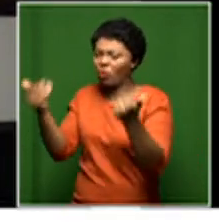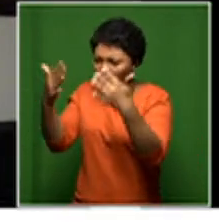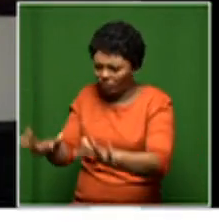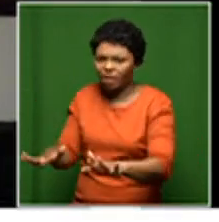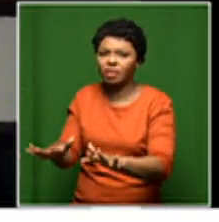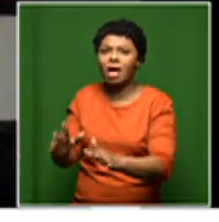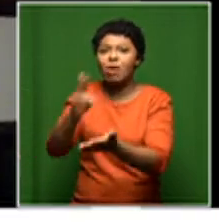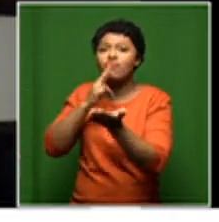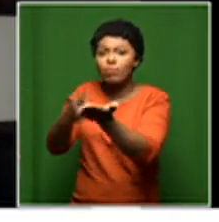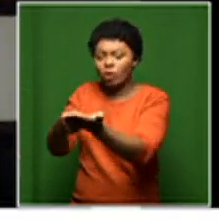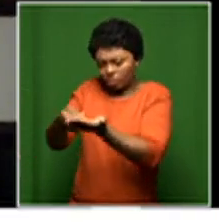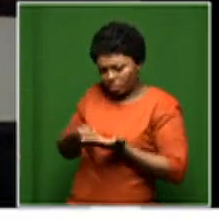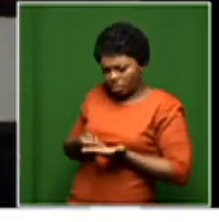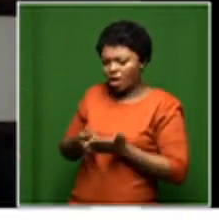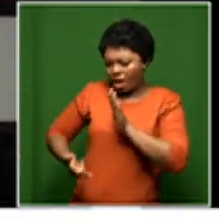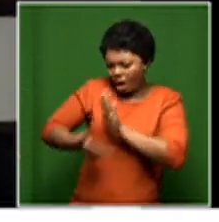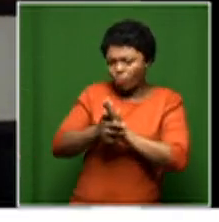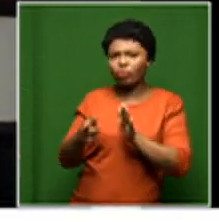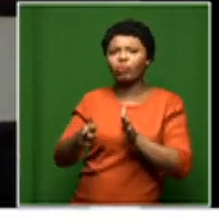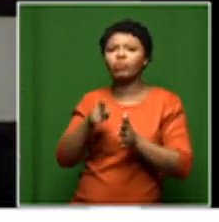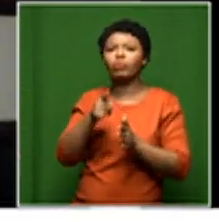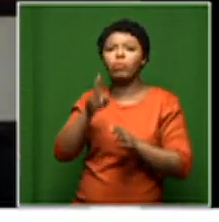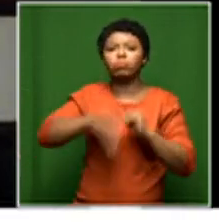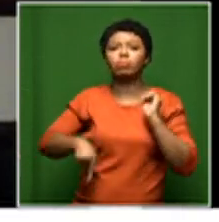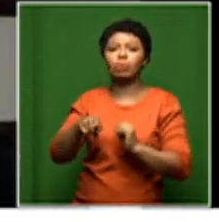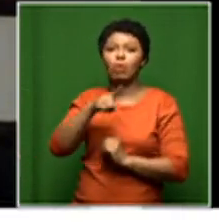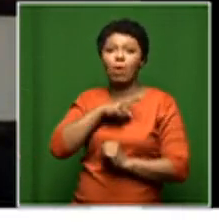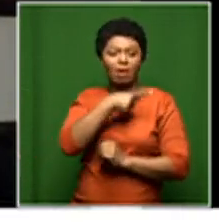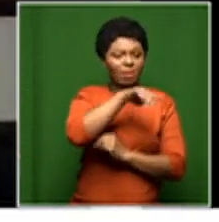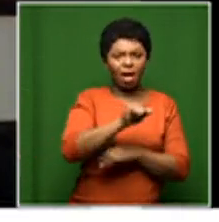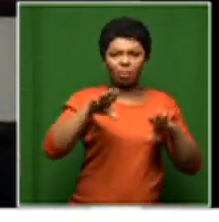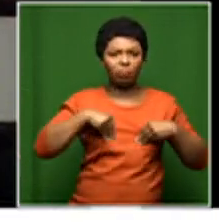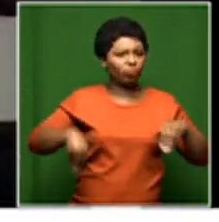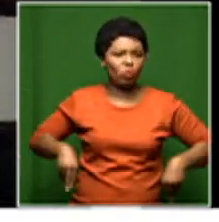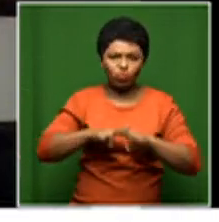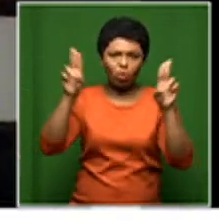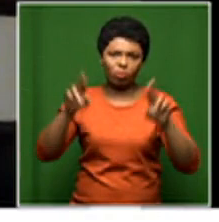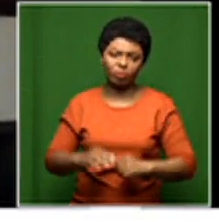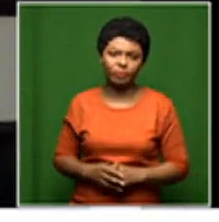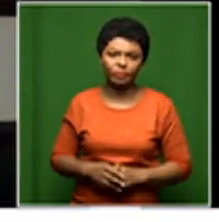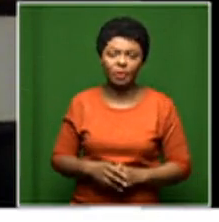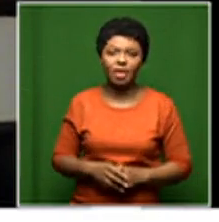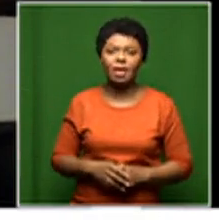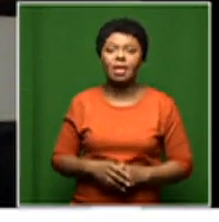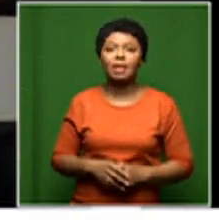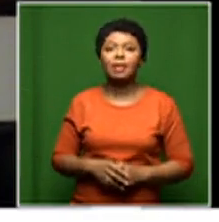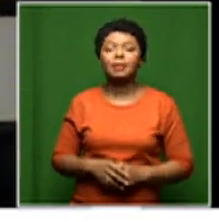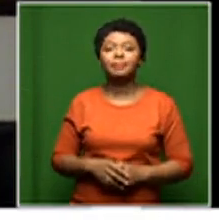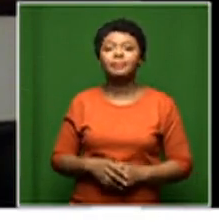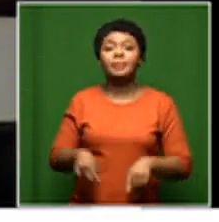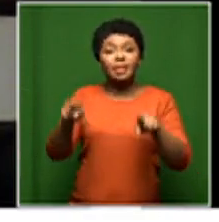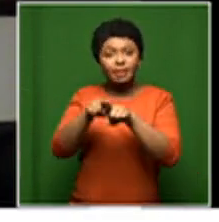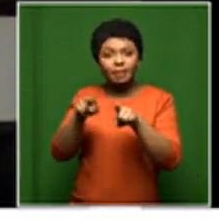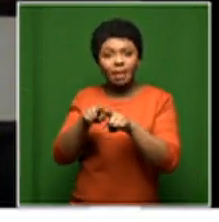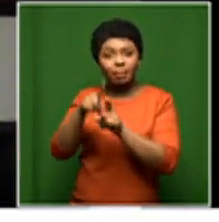received the report and we approved their conduct because we will not, as the PA, allow any corruption. Okay. So, and it